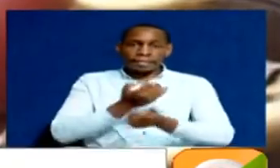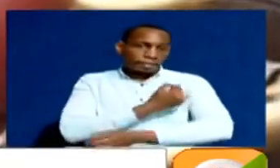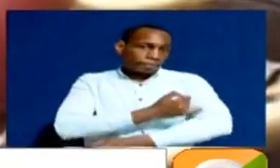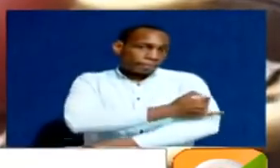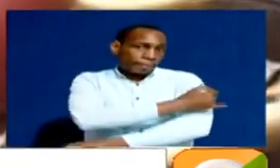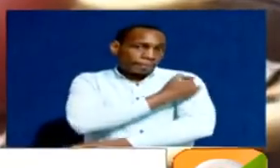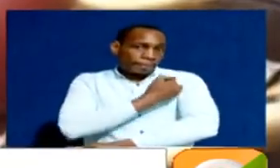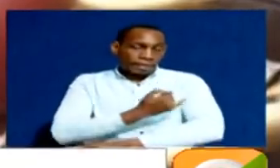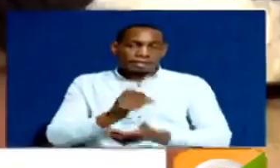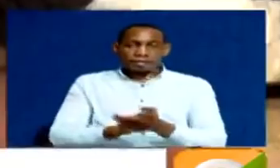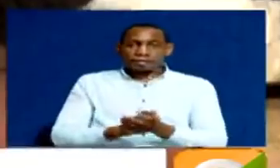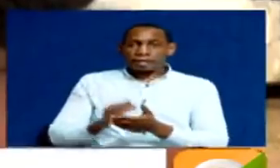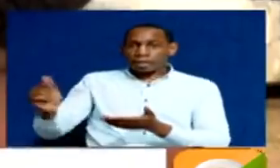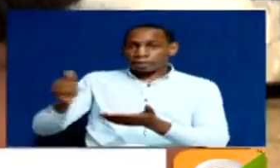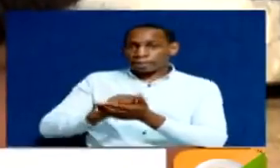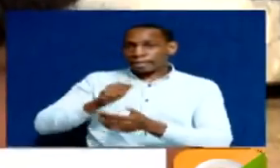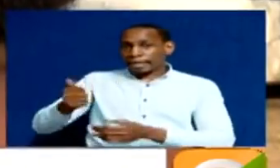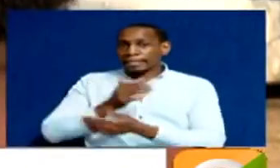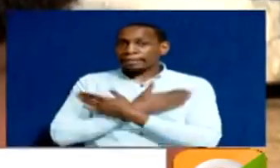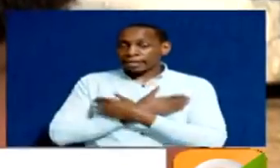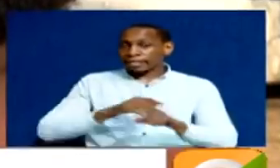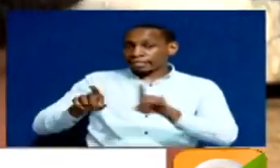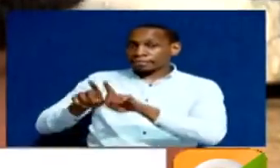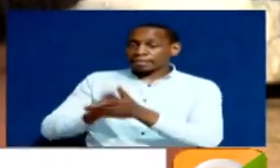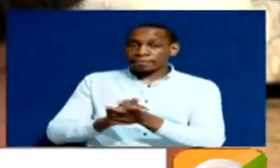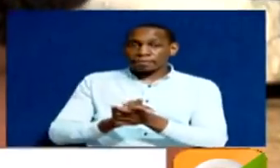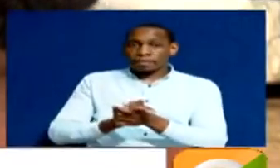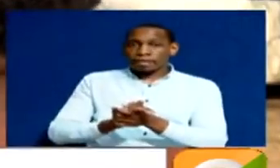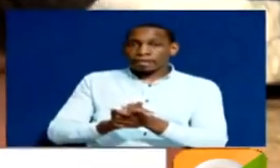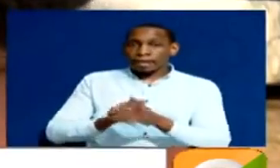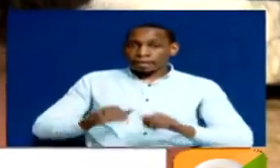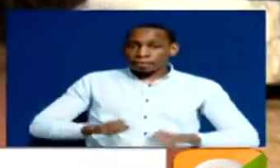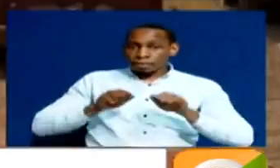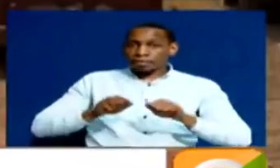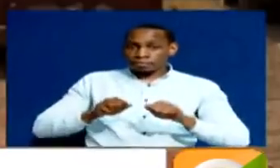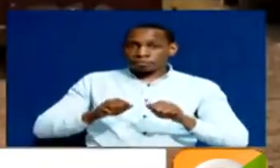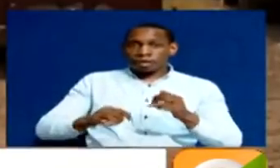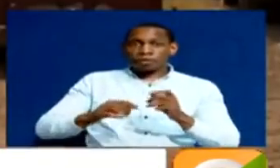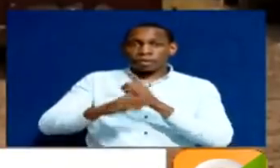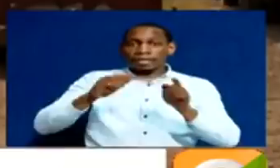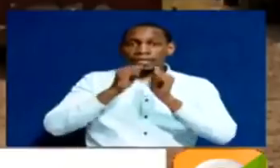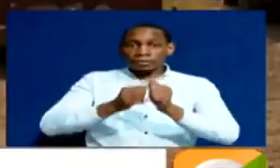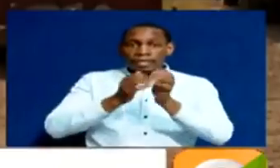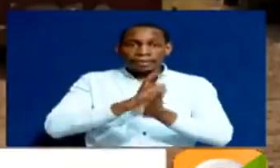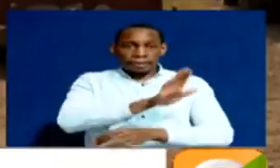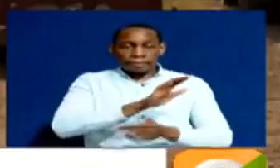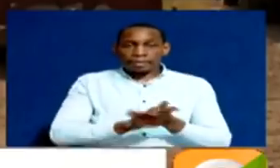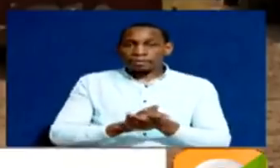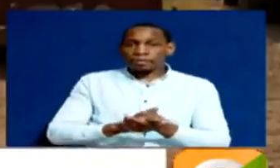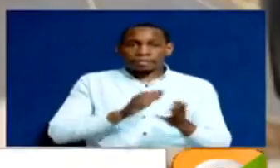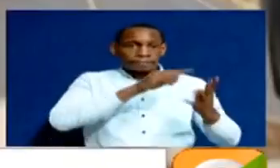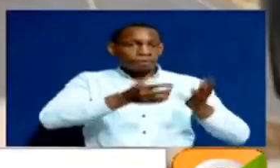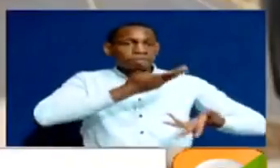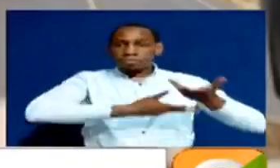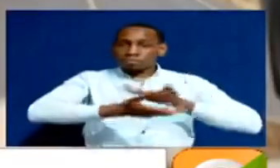kutota ya kuchora tatu, alikuwa ameandikwa na mmoja wao pia, hata yeye mwenye kwa mwajiri aliuawa na yeye. And we used to go and hang out